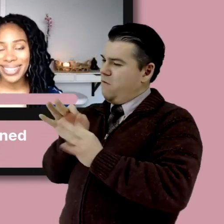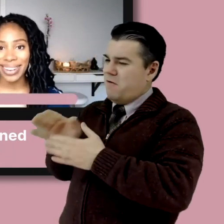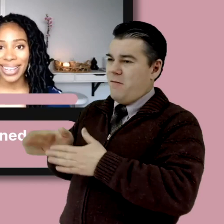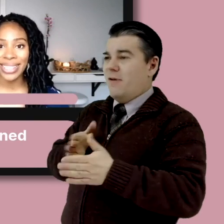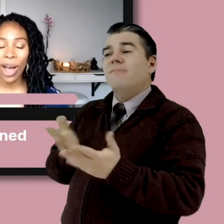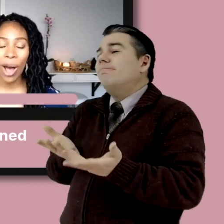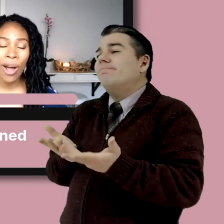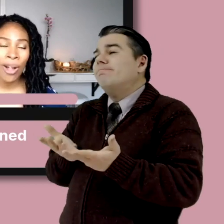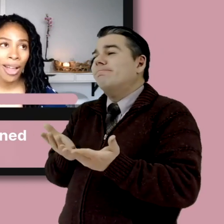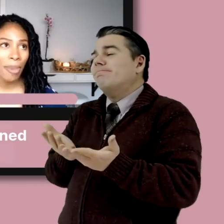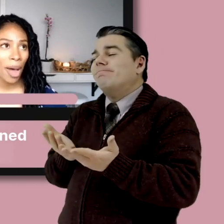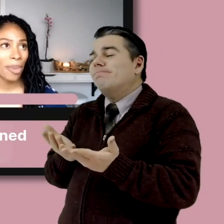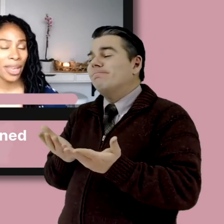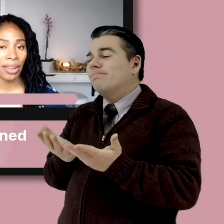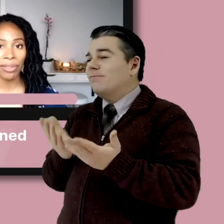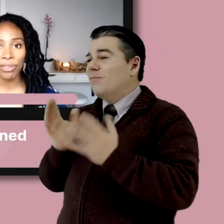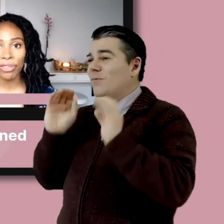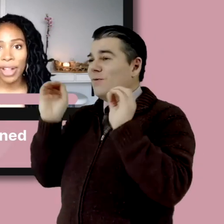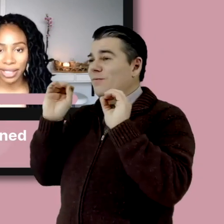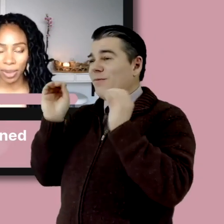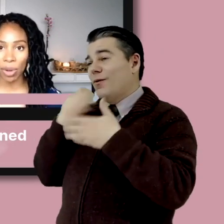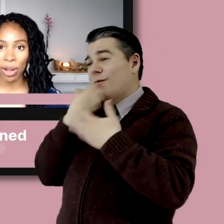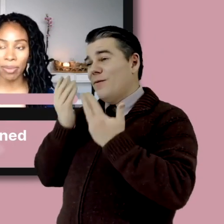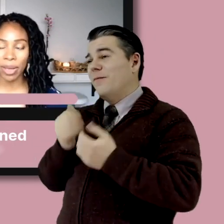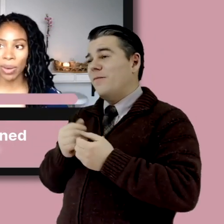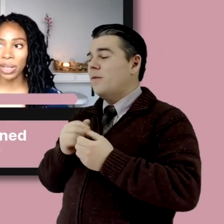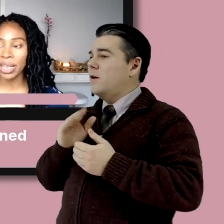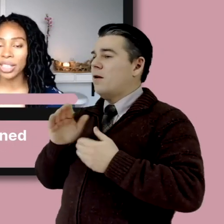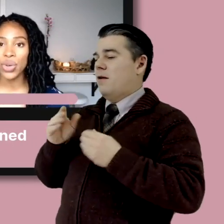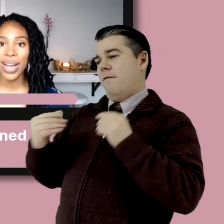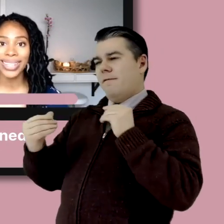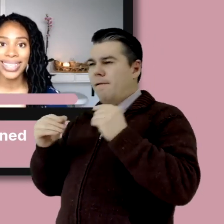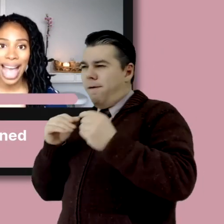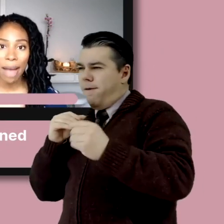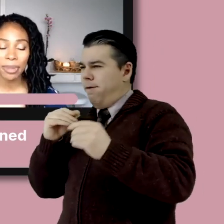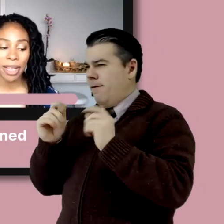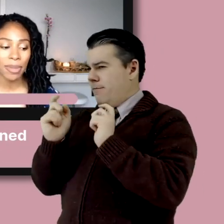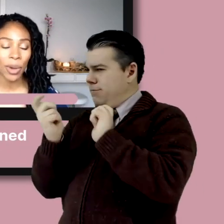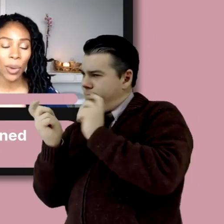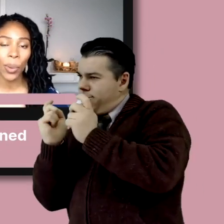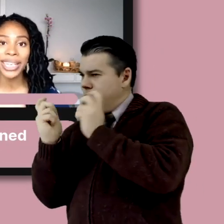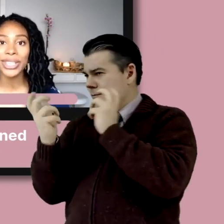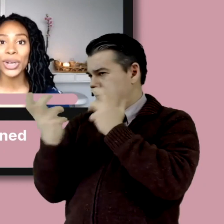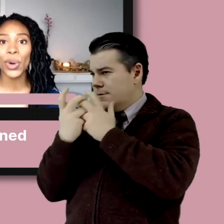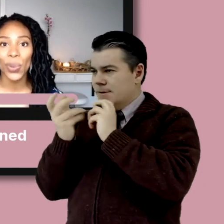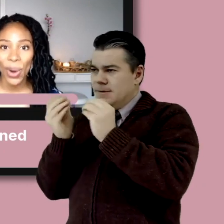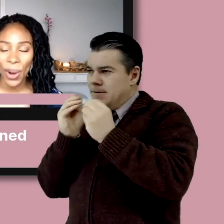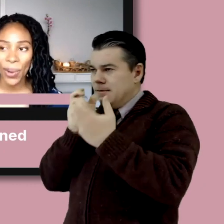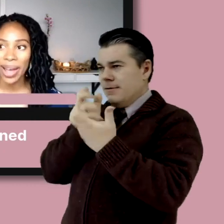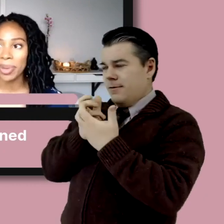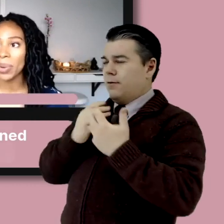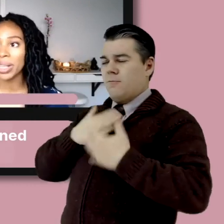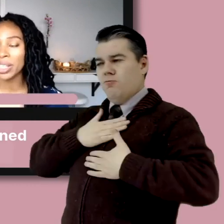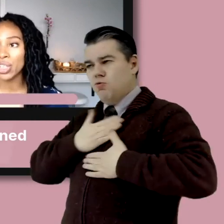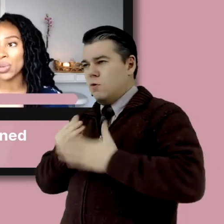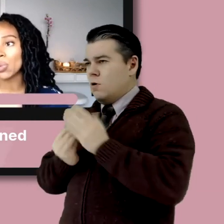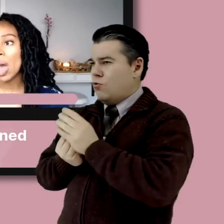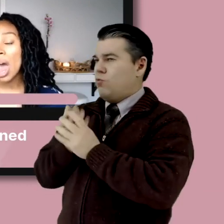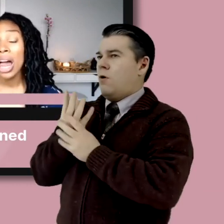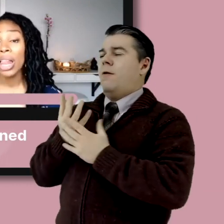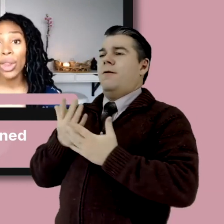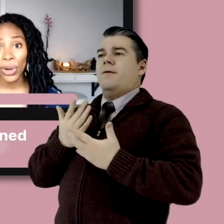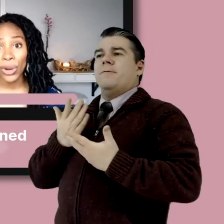is none. It's all about being flexible and being willing to adapt and being willing to grow and be willing